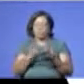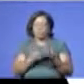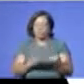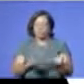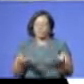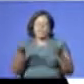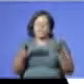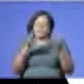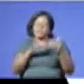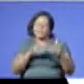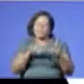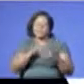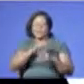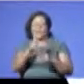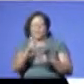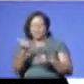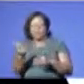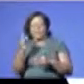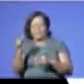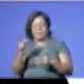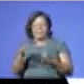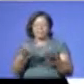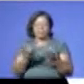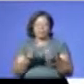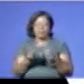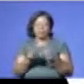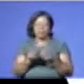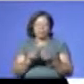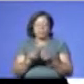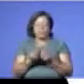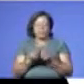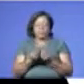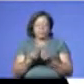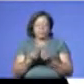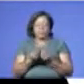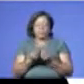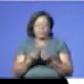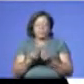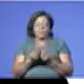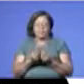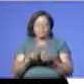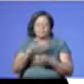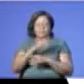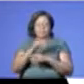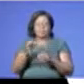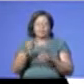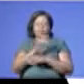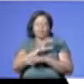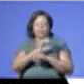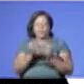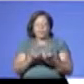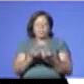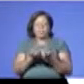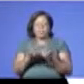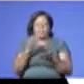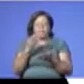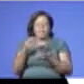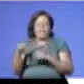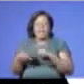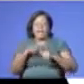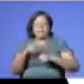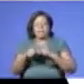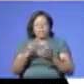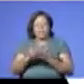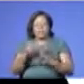and Sewage General Manager Elwood Donaldson is dispelling those claims, saying the corporation acted well within their rights given